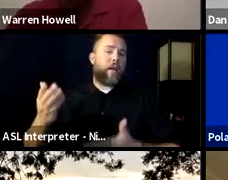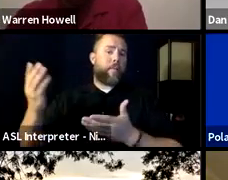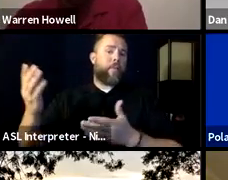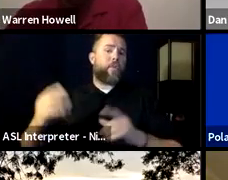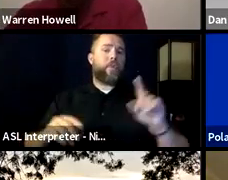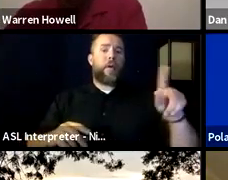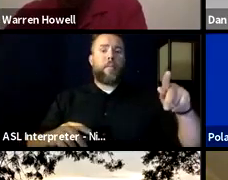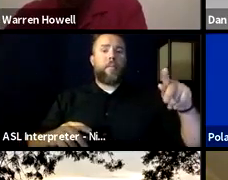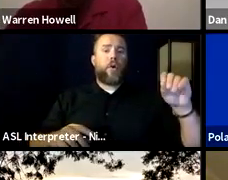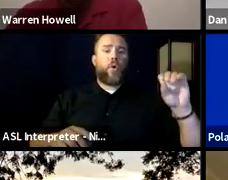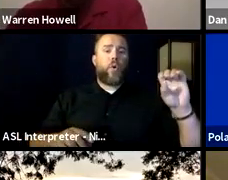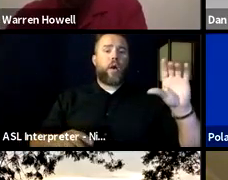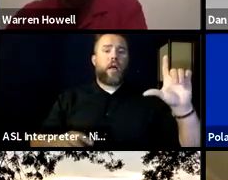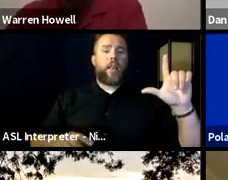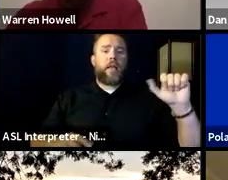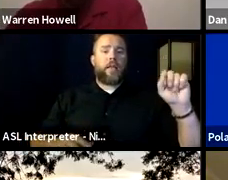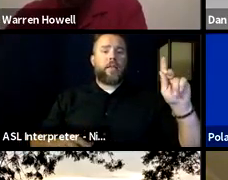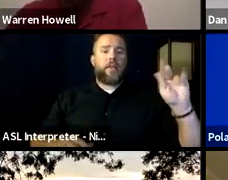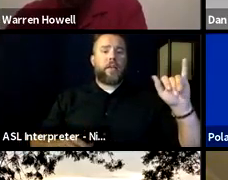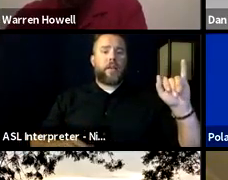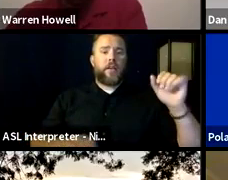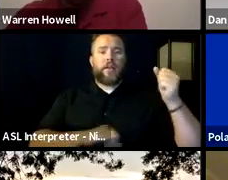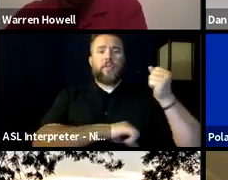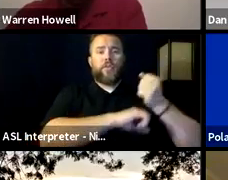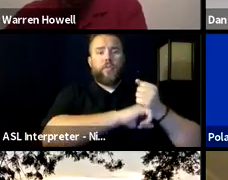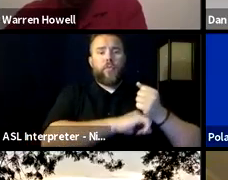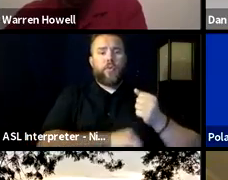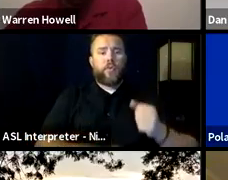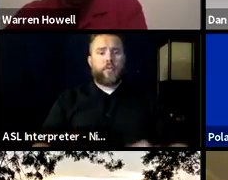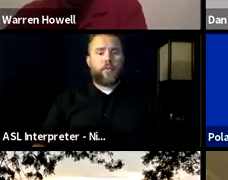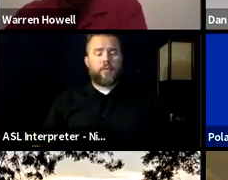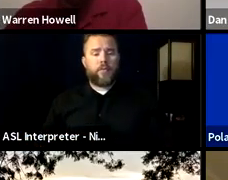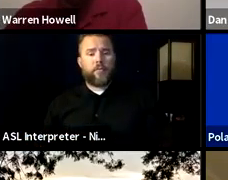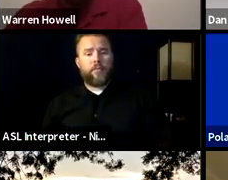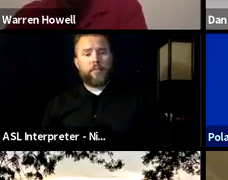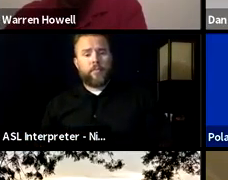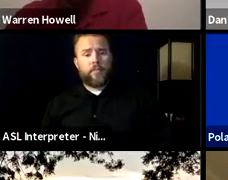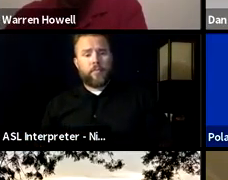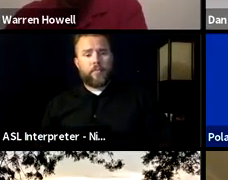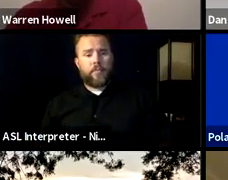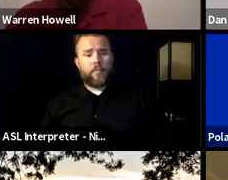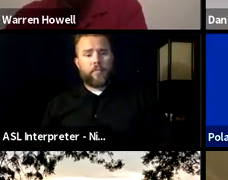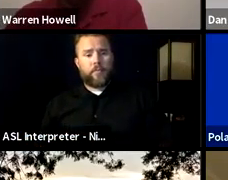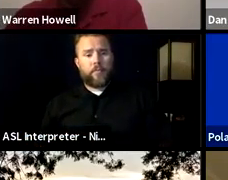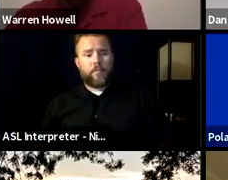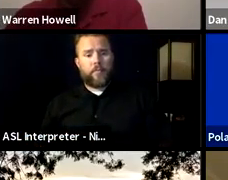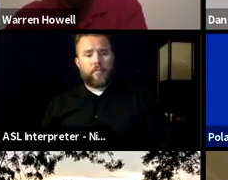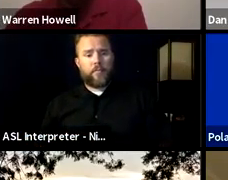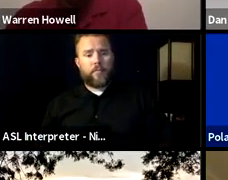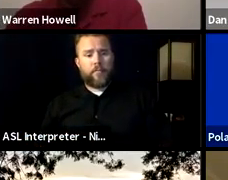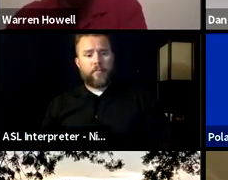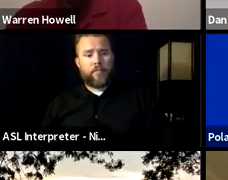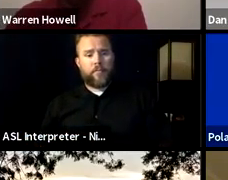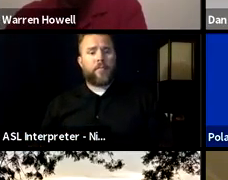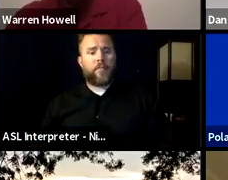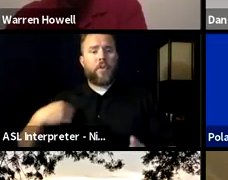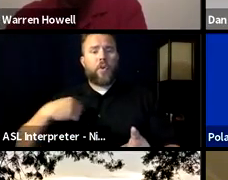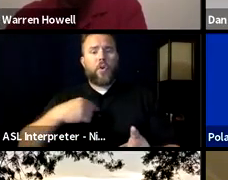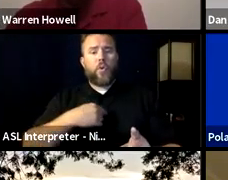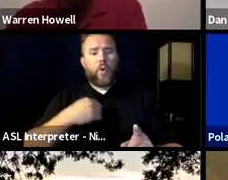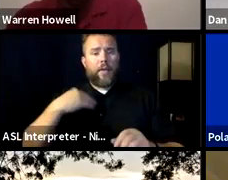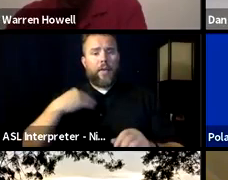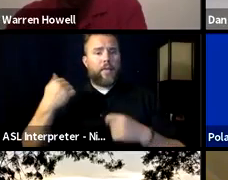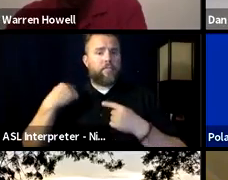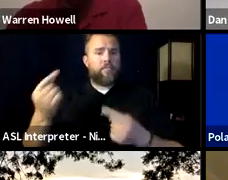moved and seconded that we approve the new board policy 02.32, policy statement on Title IX of the Educational Amendments of